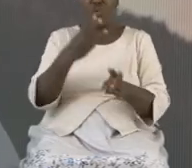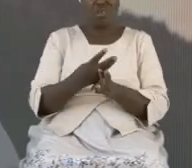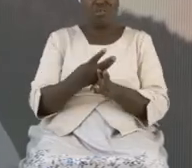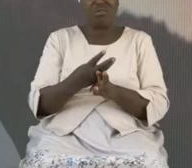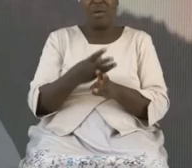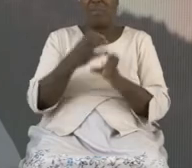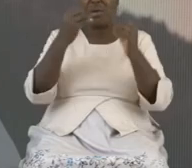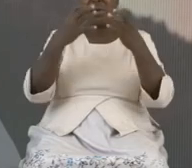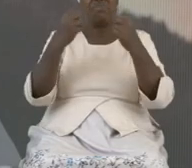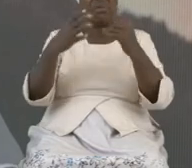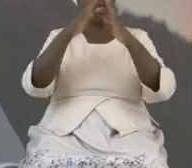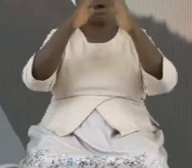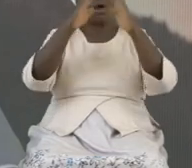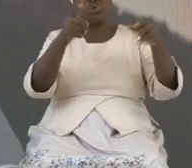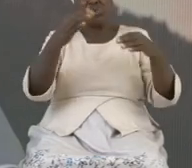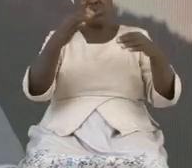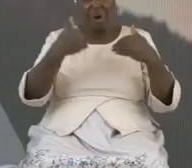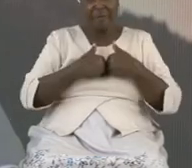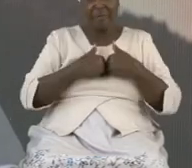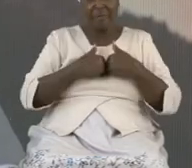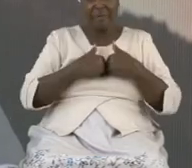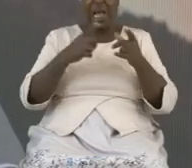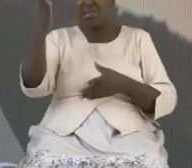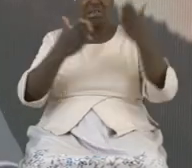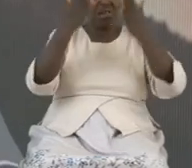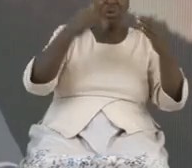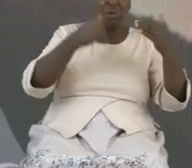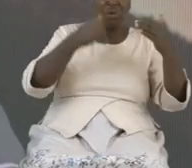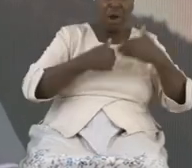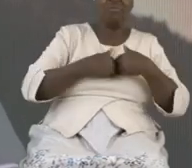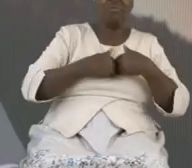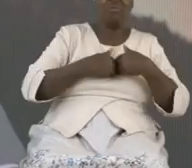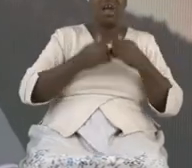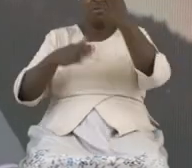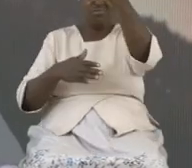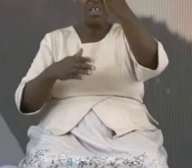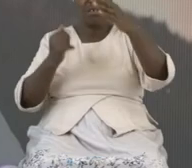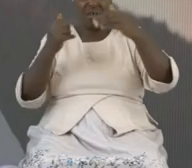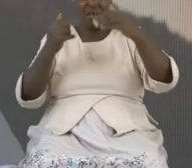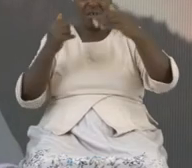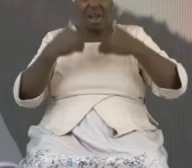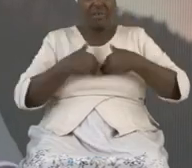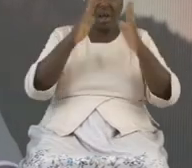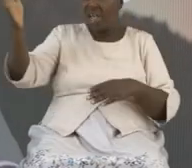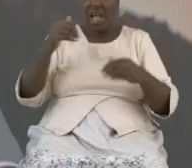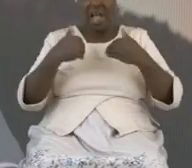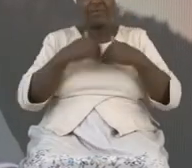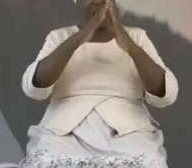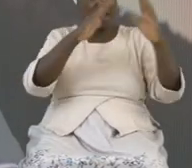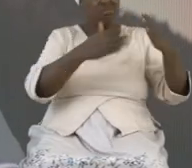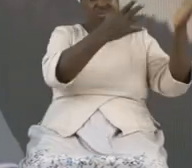over here, over there, a house here, a house in the other place, a house in the other place. What's your